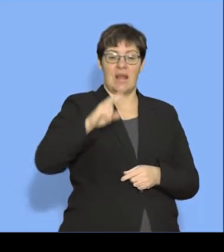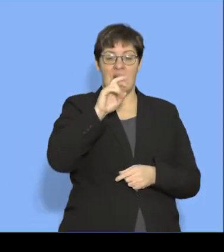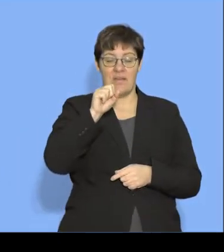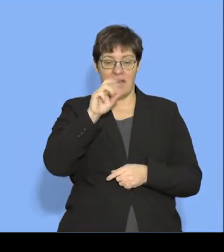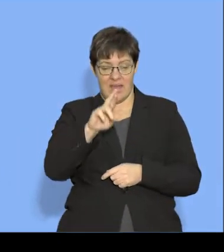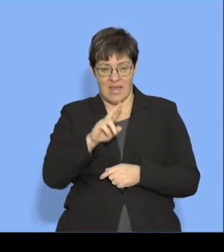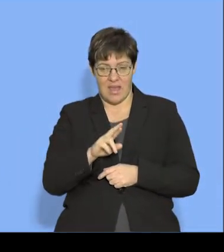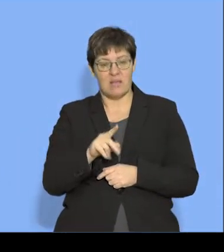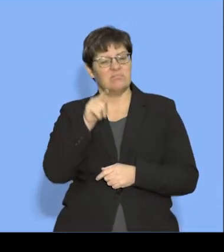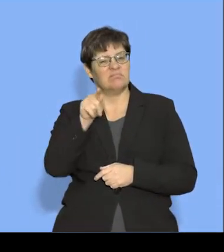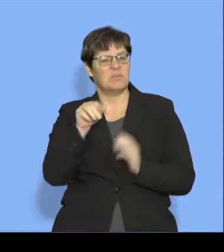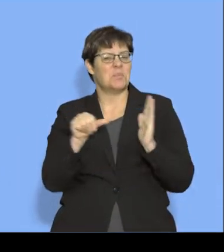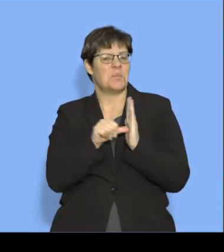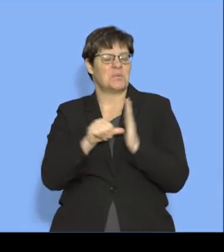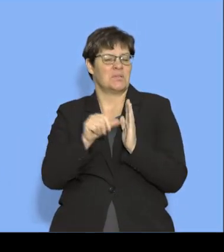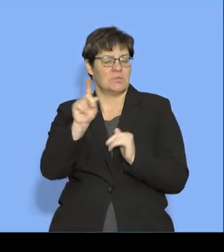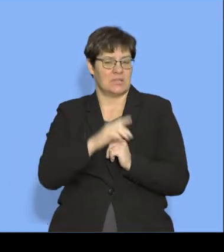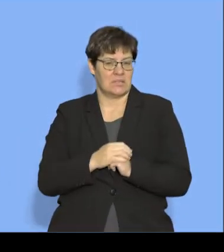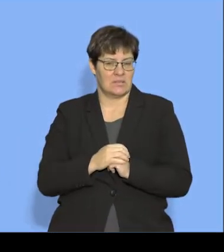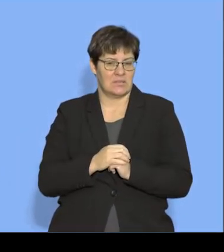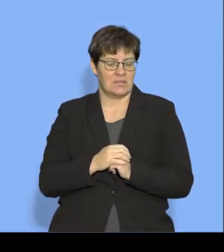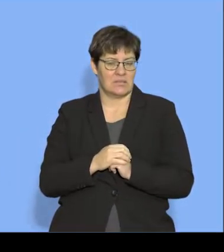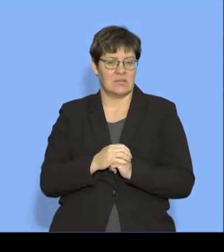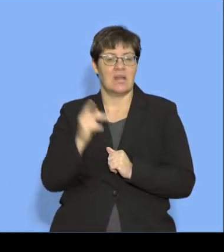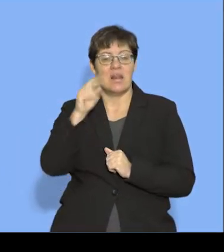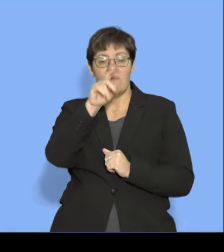liver and unpack the importance of the liver.